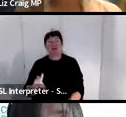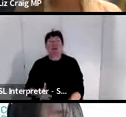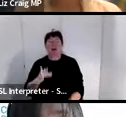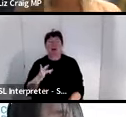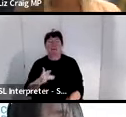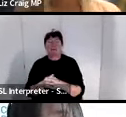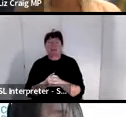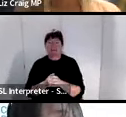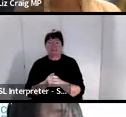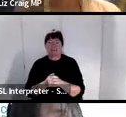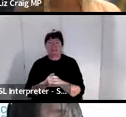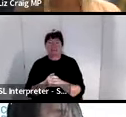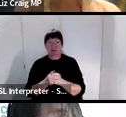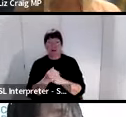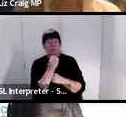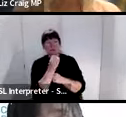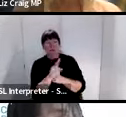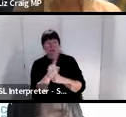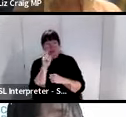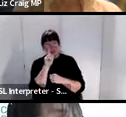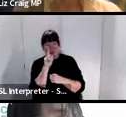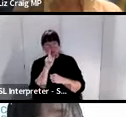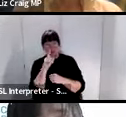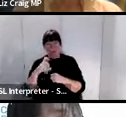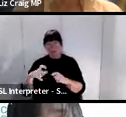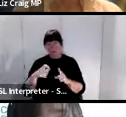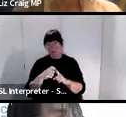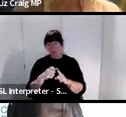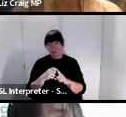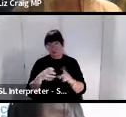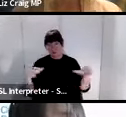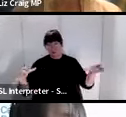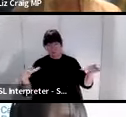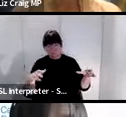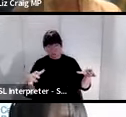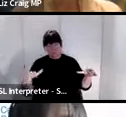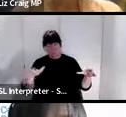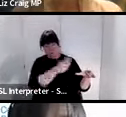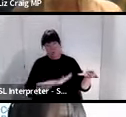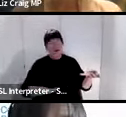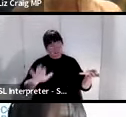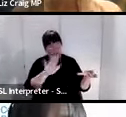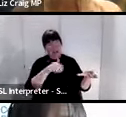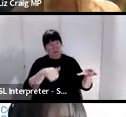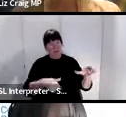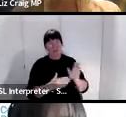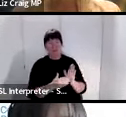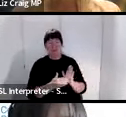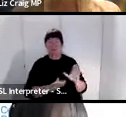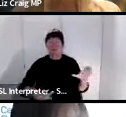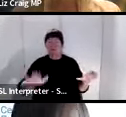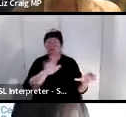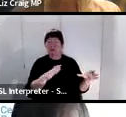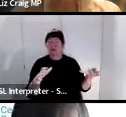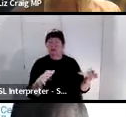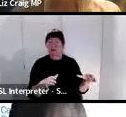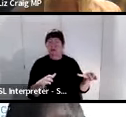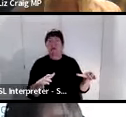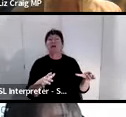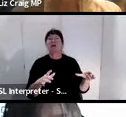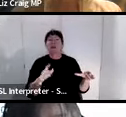With the 10,000 currently estimated to live with the condition in New Zealand, this is set to